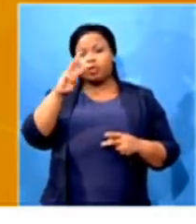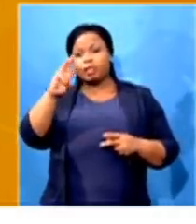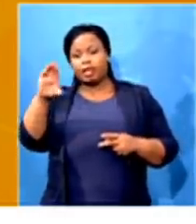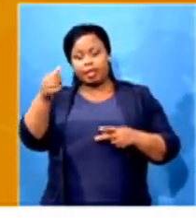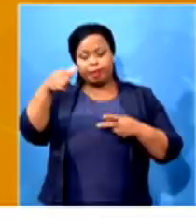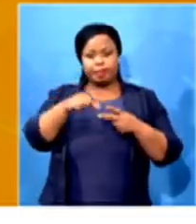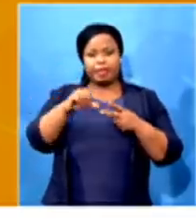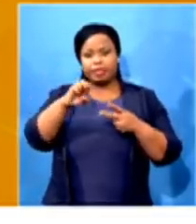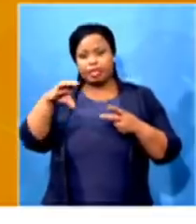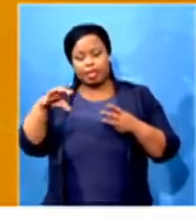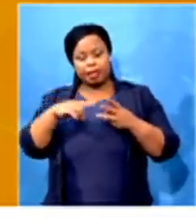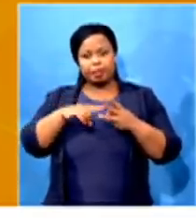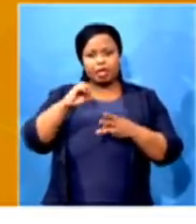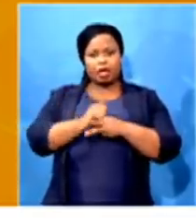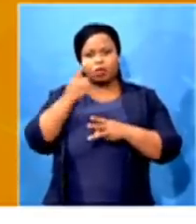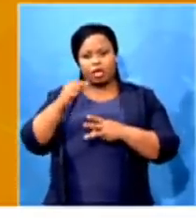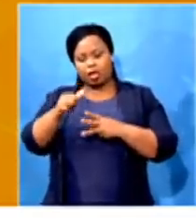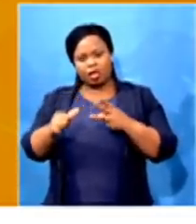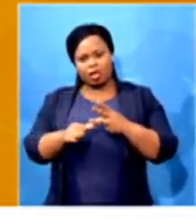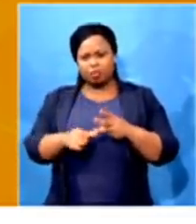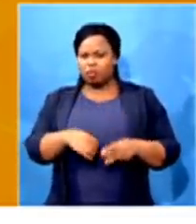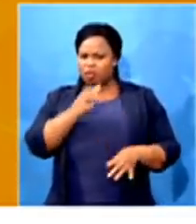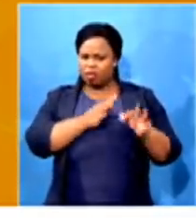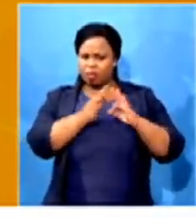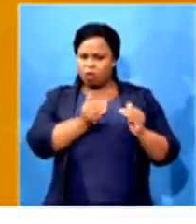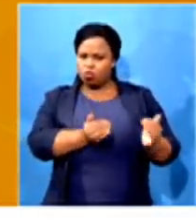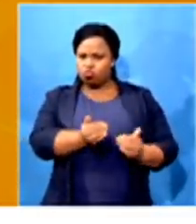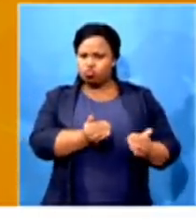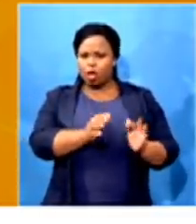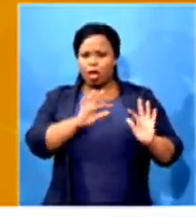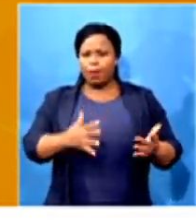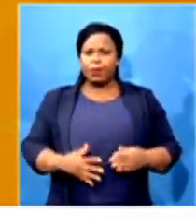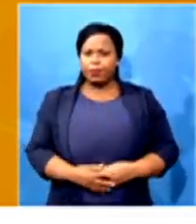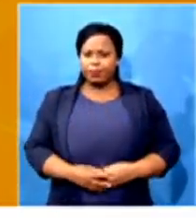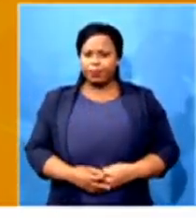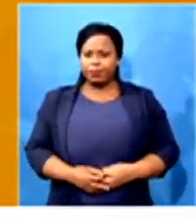as Gauteng. Talk to us about how you managed to handle this situation.